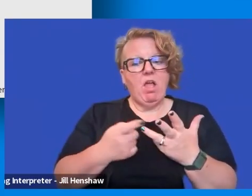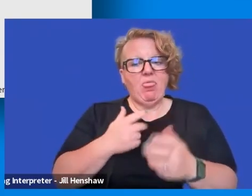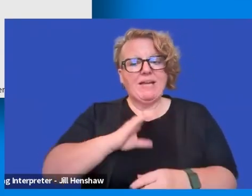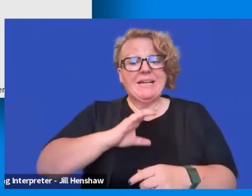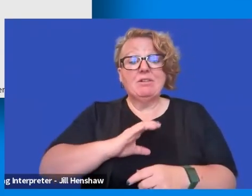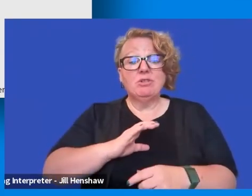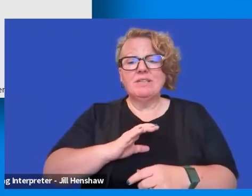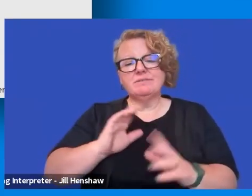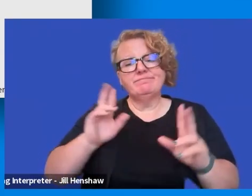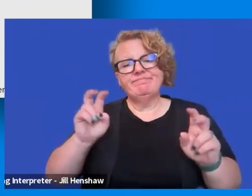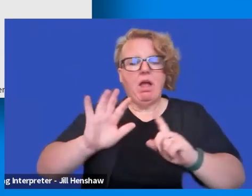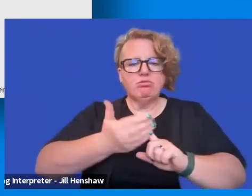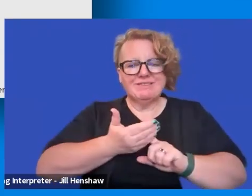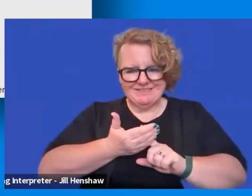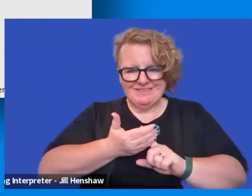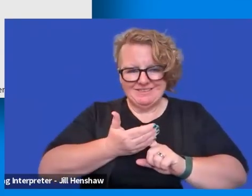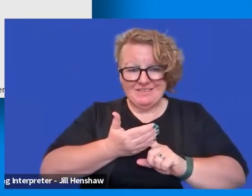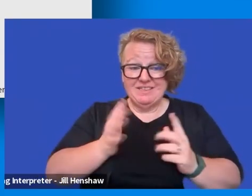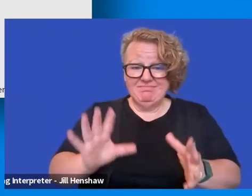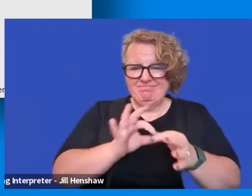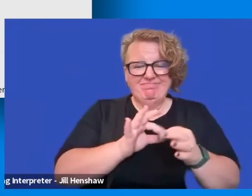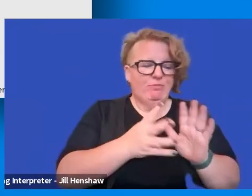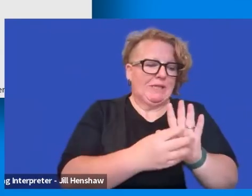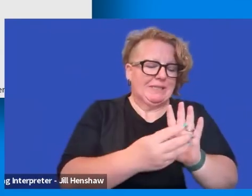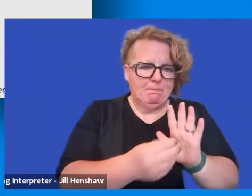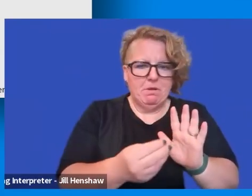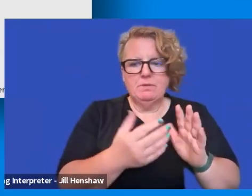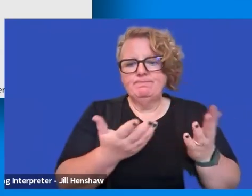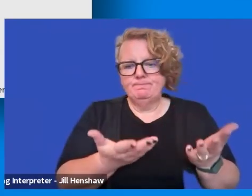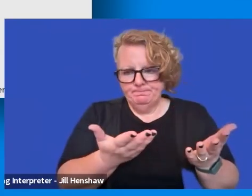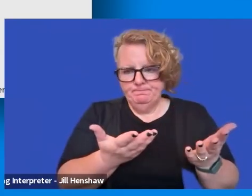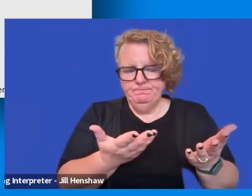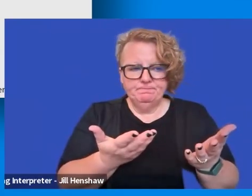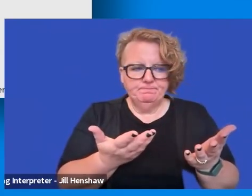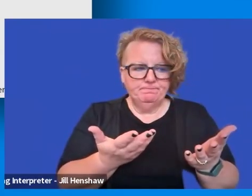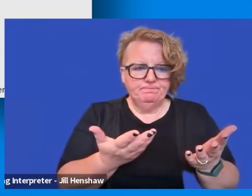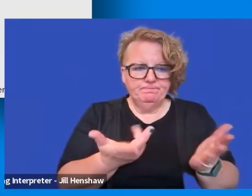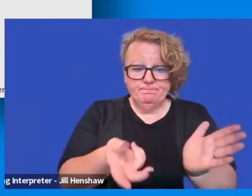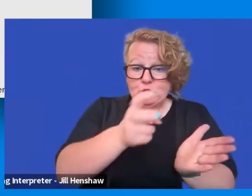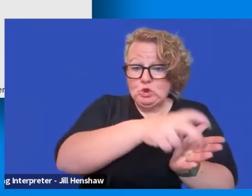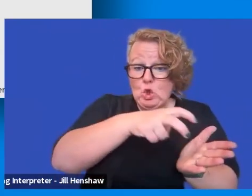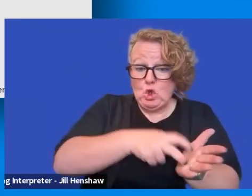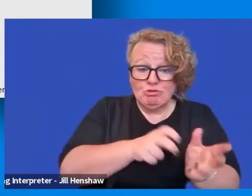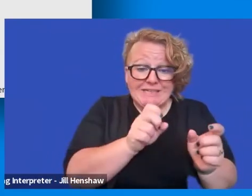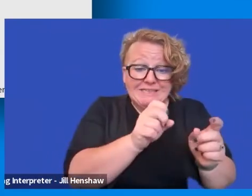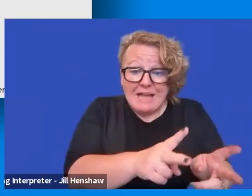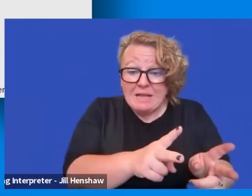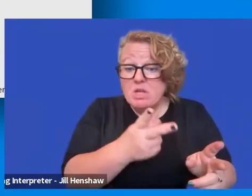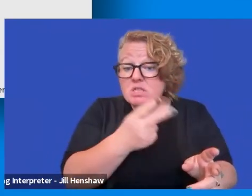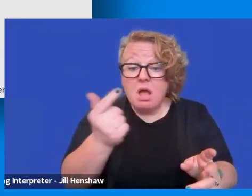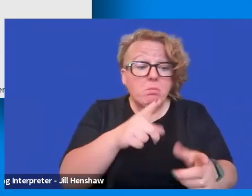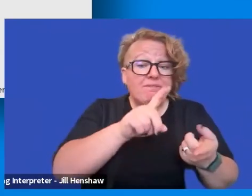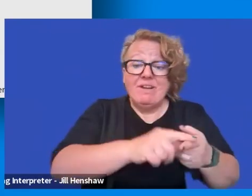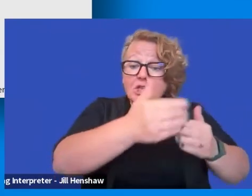characteristics, as we would call them, that relate to things like your contract type. So some colleagues who are on fixed